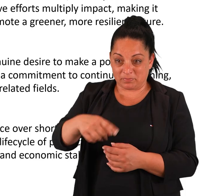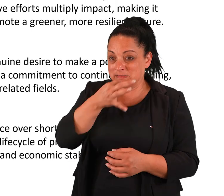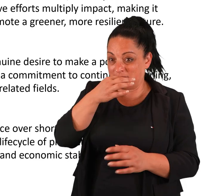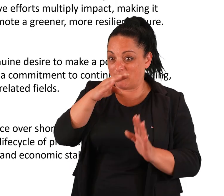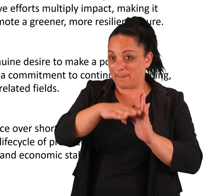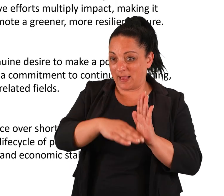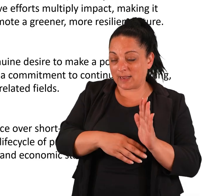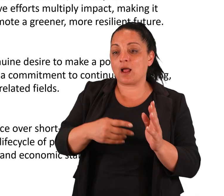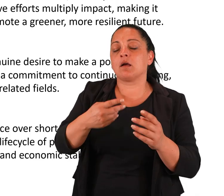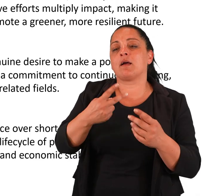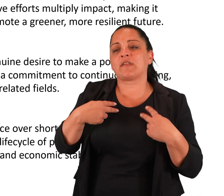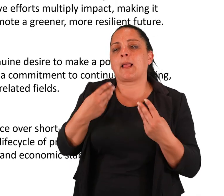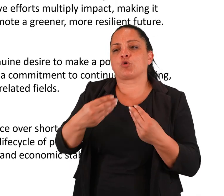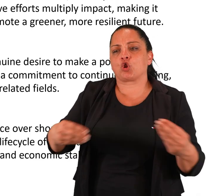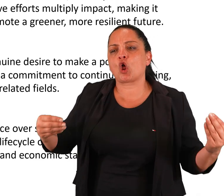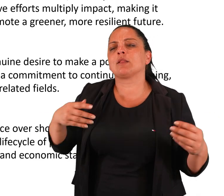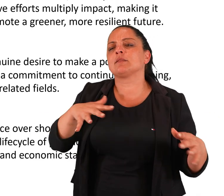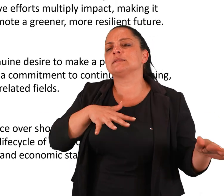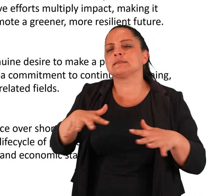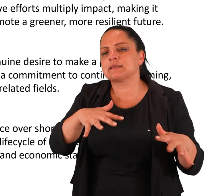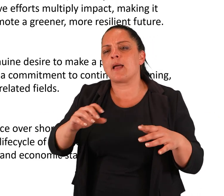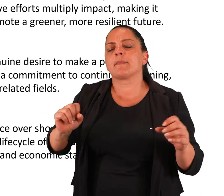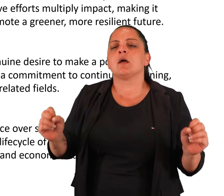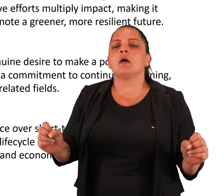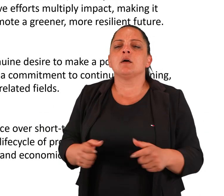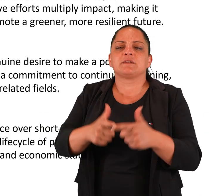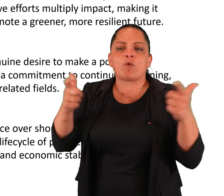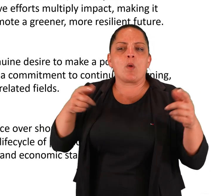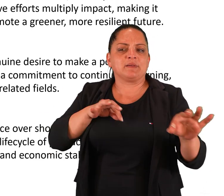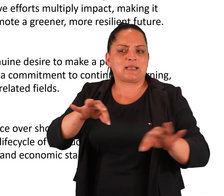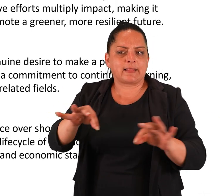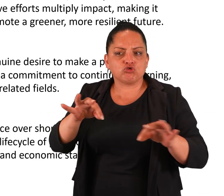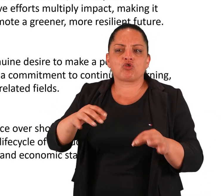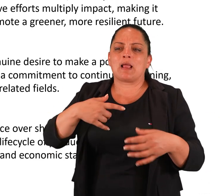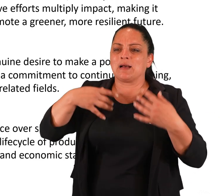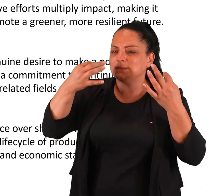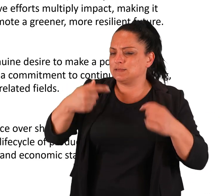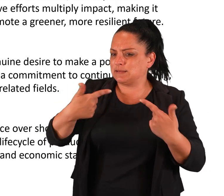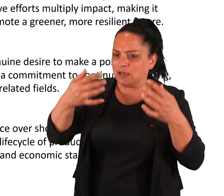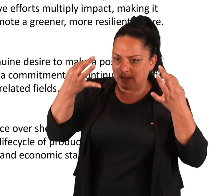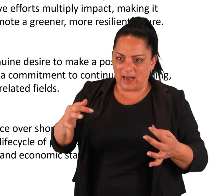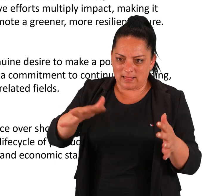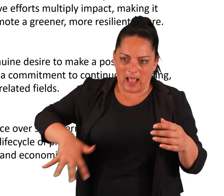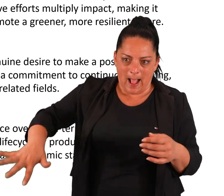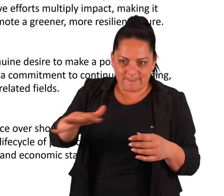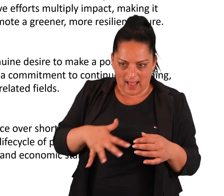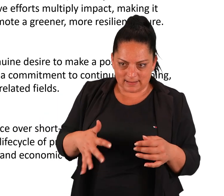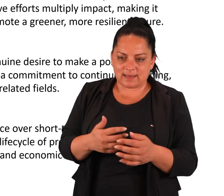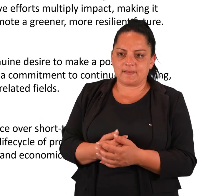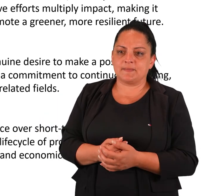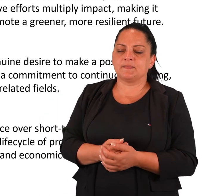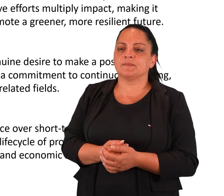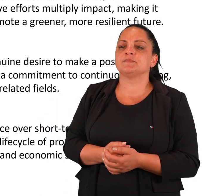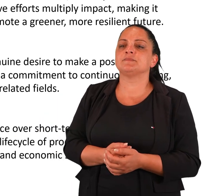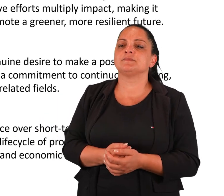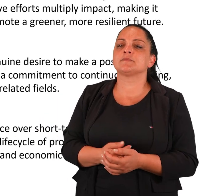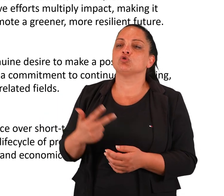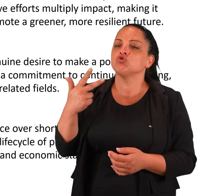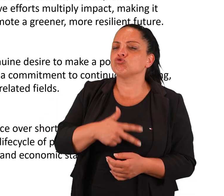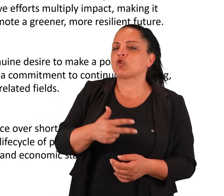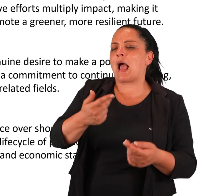of products and systems, and developing strategies that ensure lasting environmental, social, and